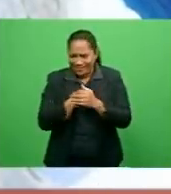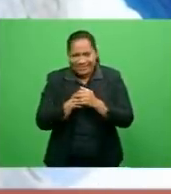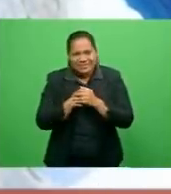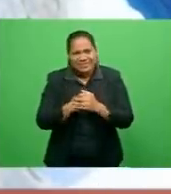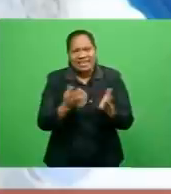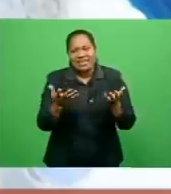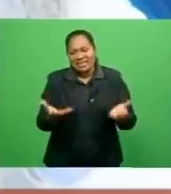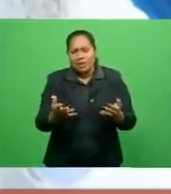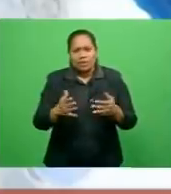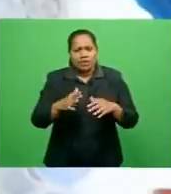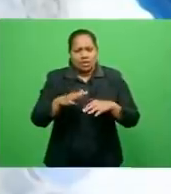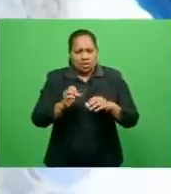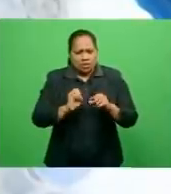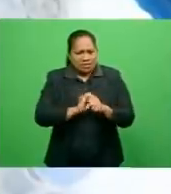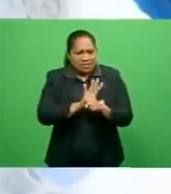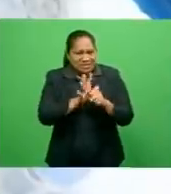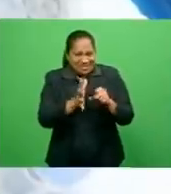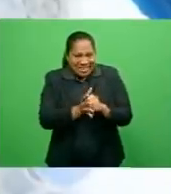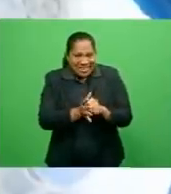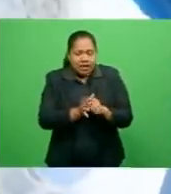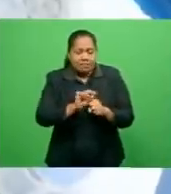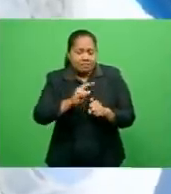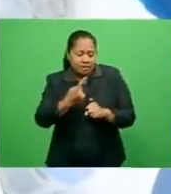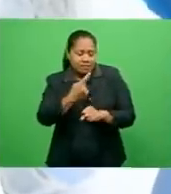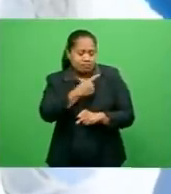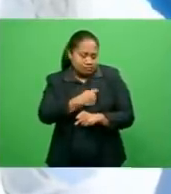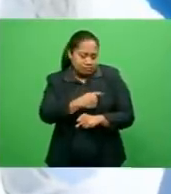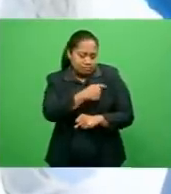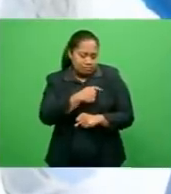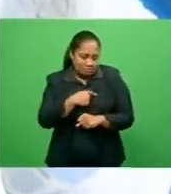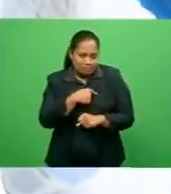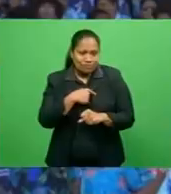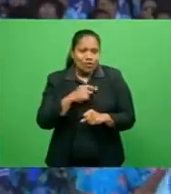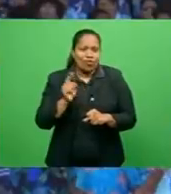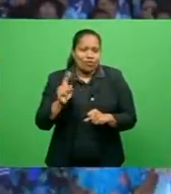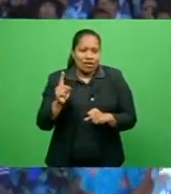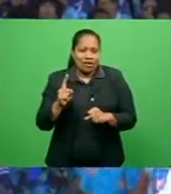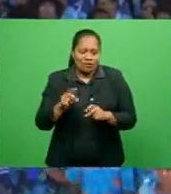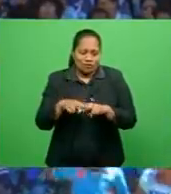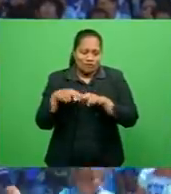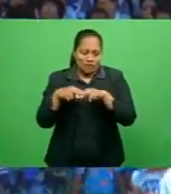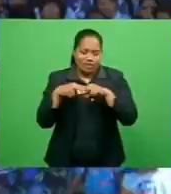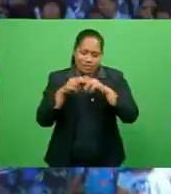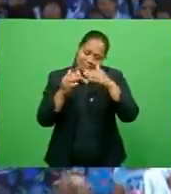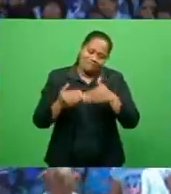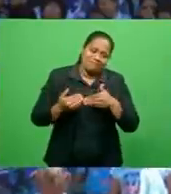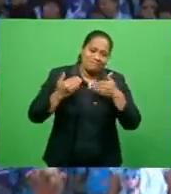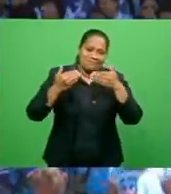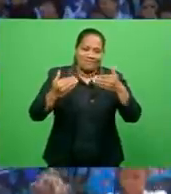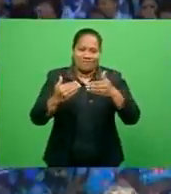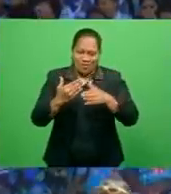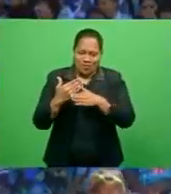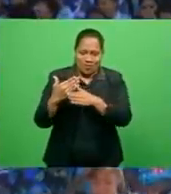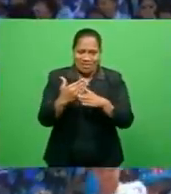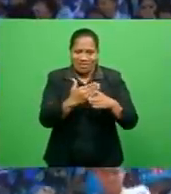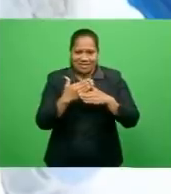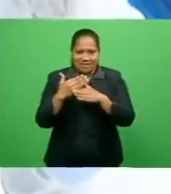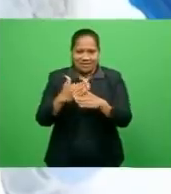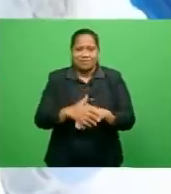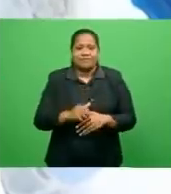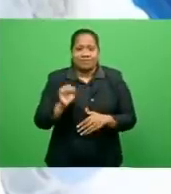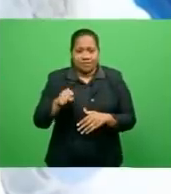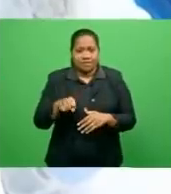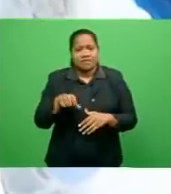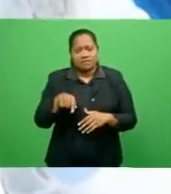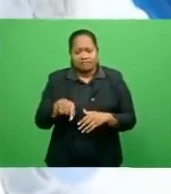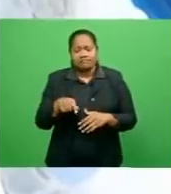we must together remain dedicated to the task of taking Fiji forward. It is a labor that is worth